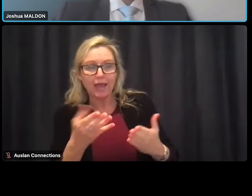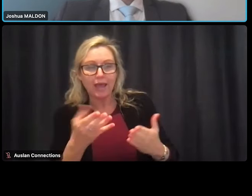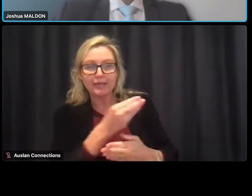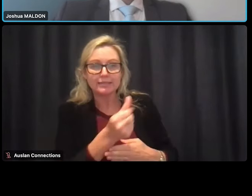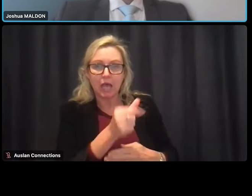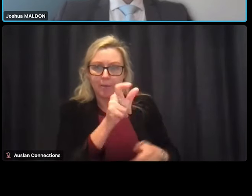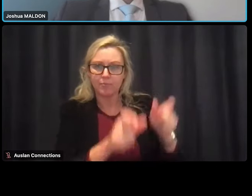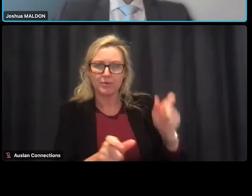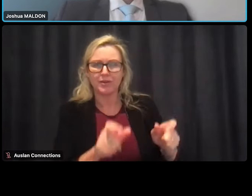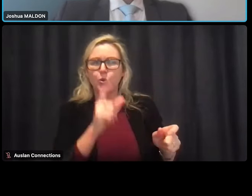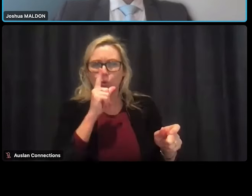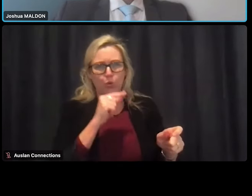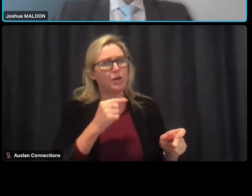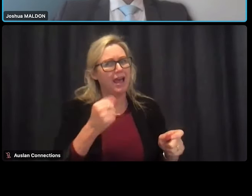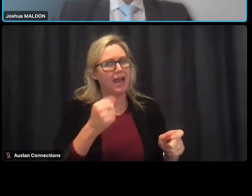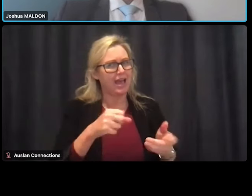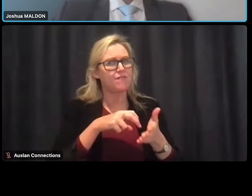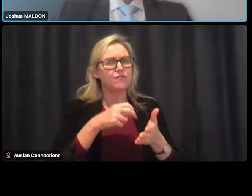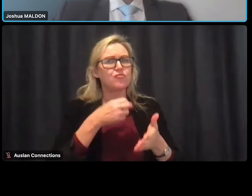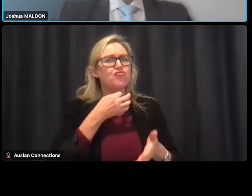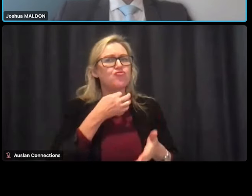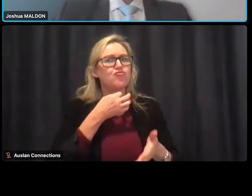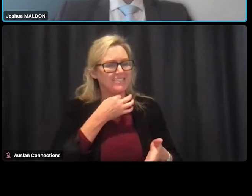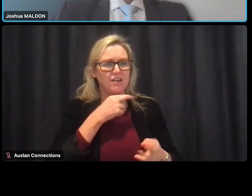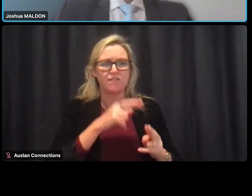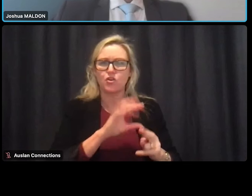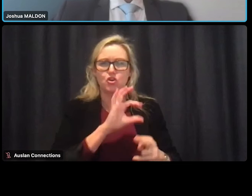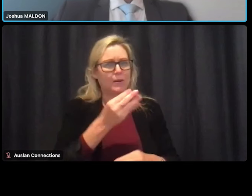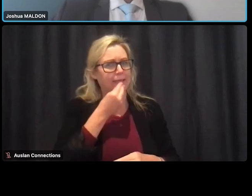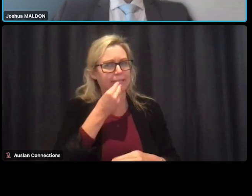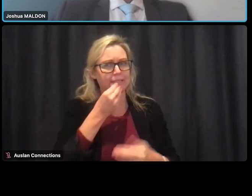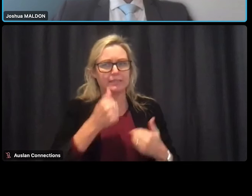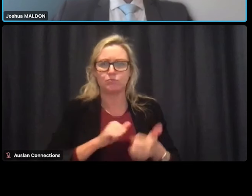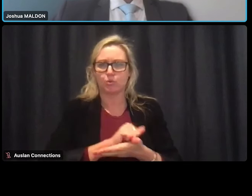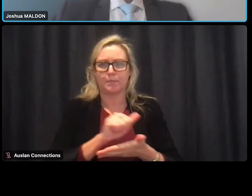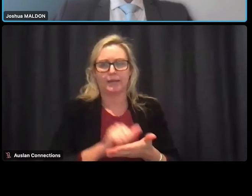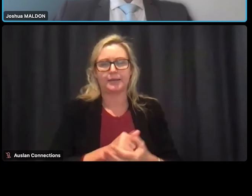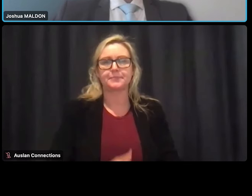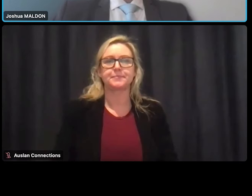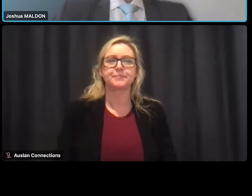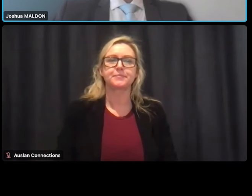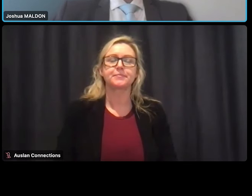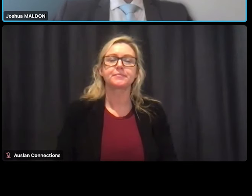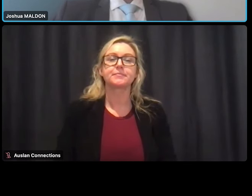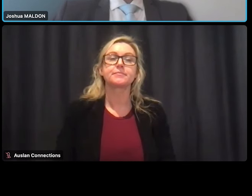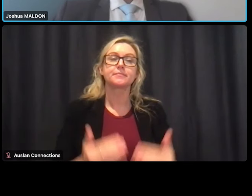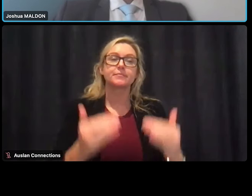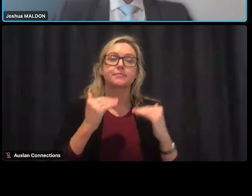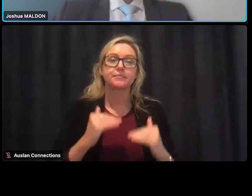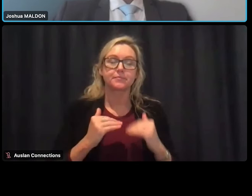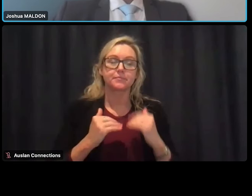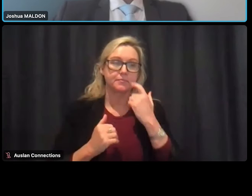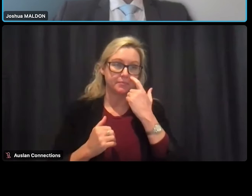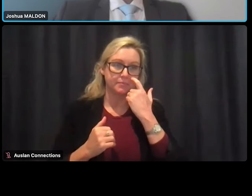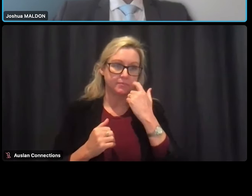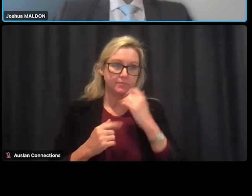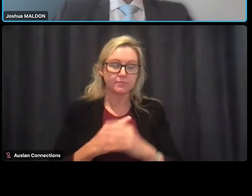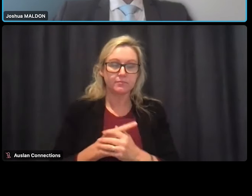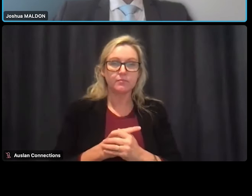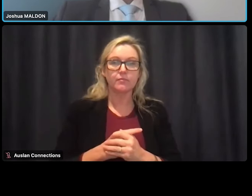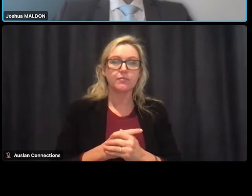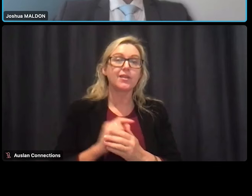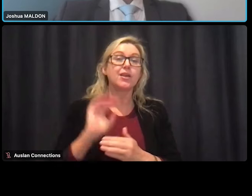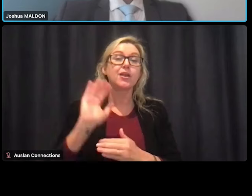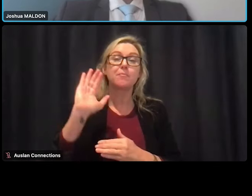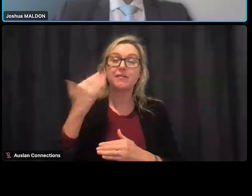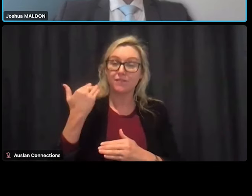risks. So if we jump to the next slide. The most significant change from the basic daily fee in the